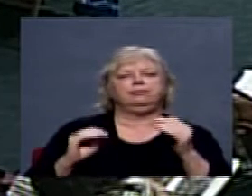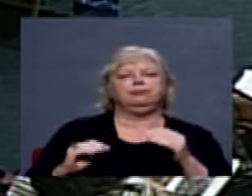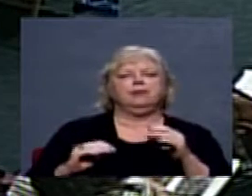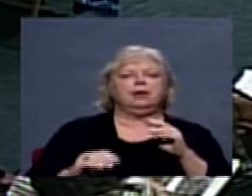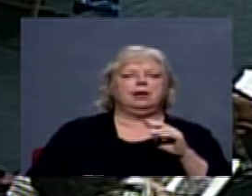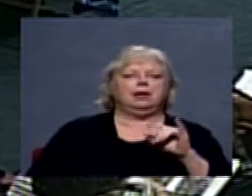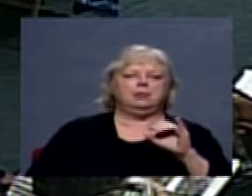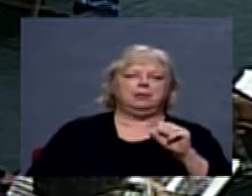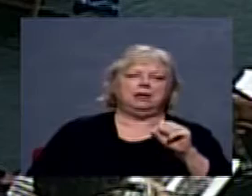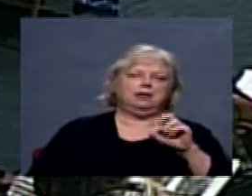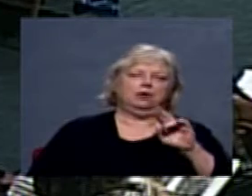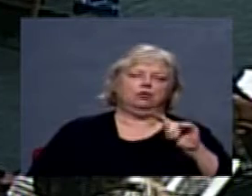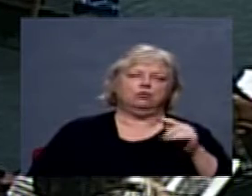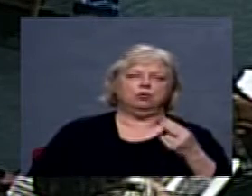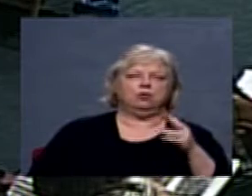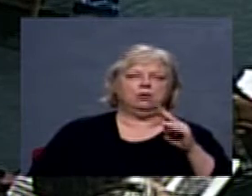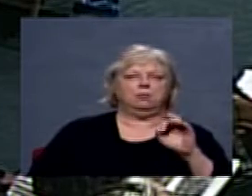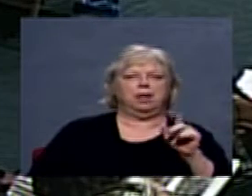Miss Ruth Bell.